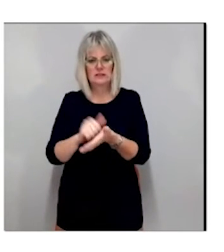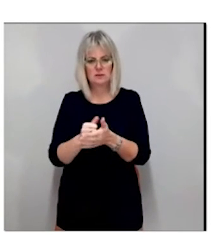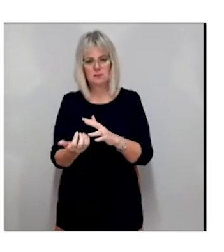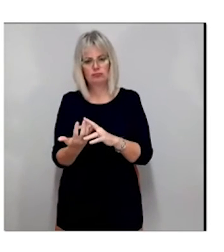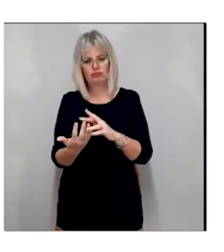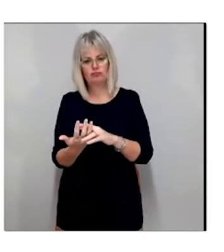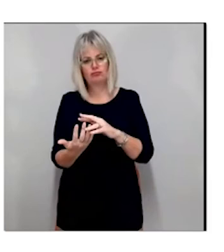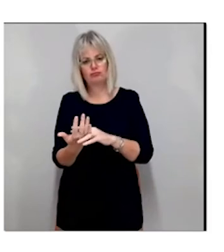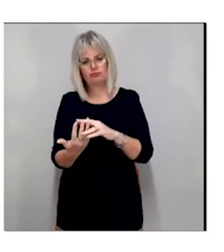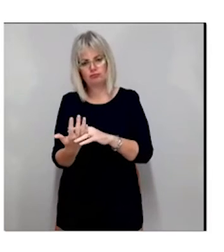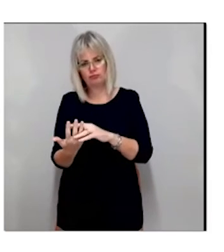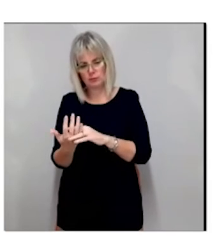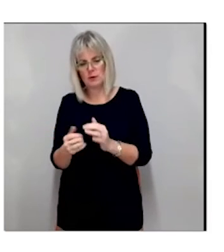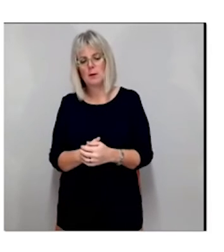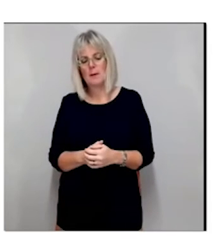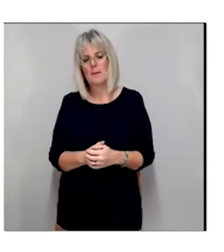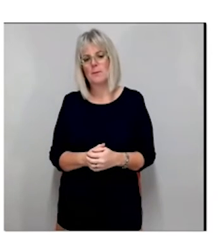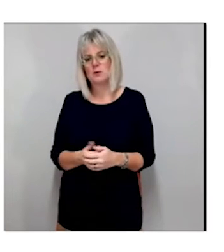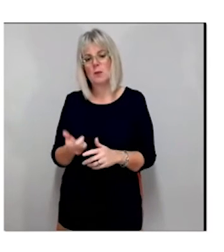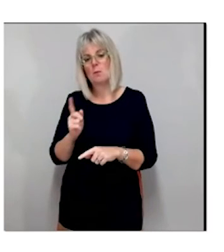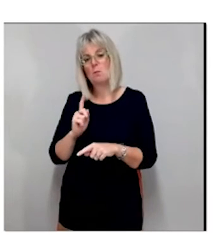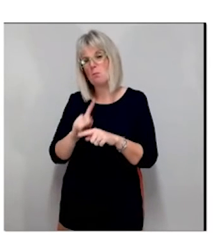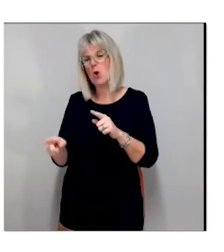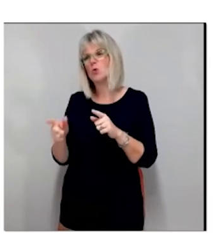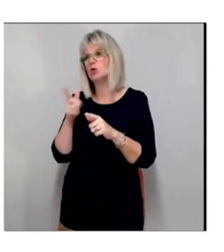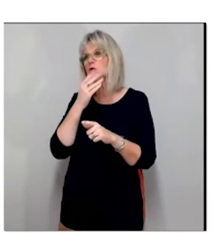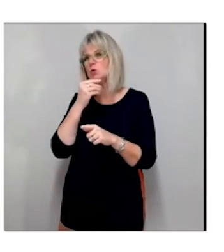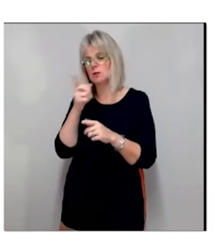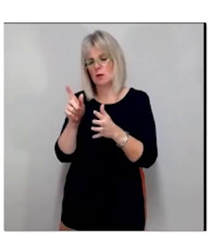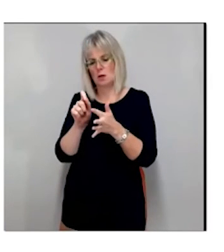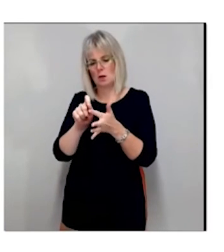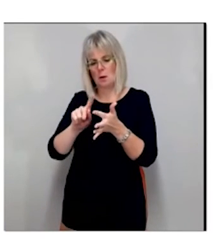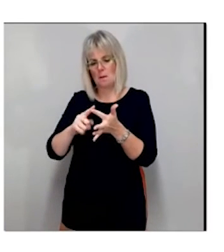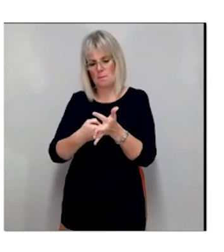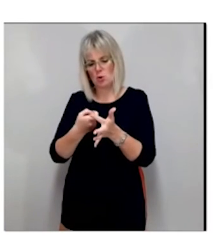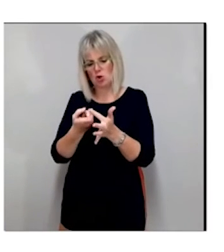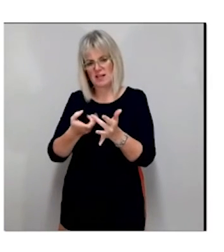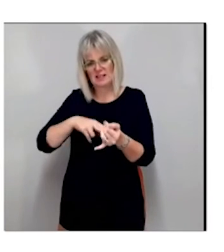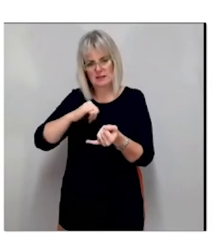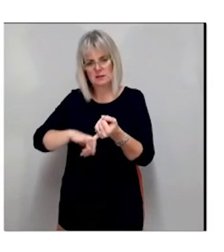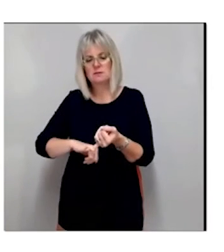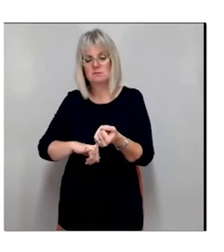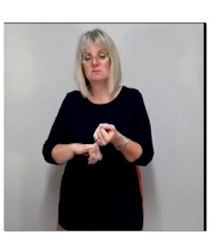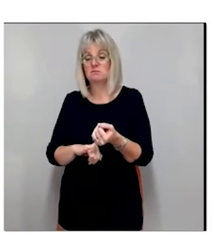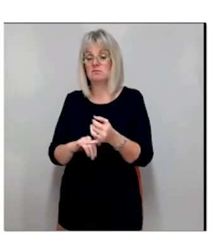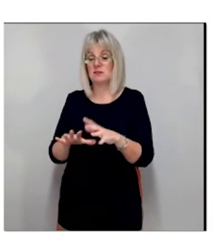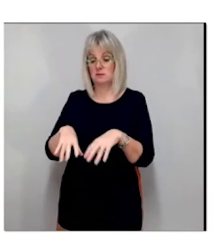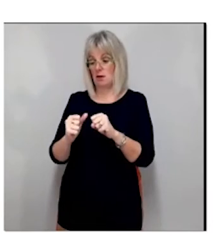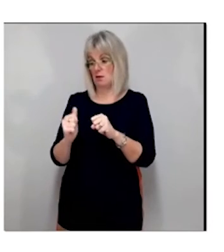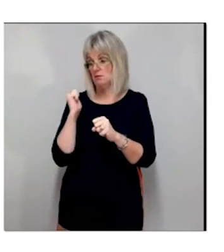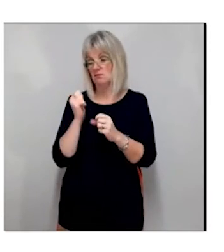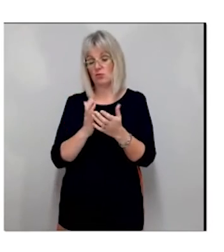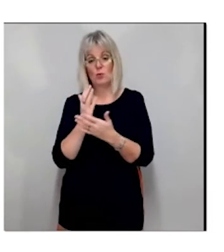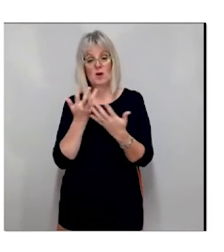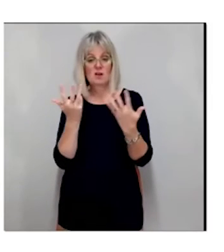most widely used is the Perkins. Introduced around 1950, it has stood the test of time. Some years